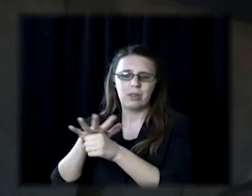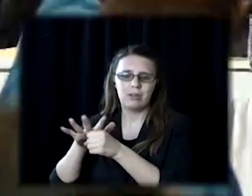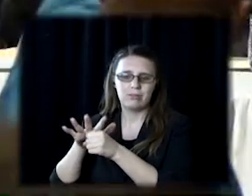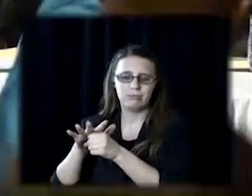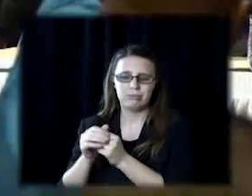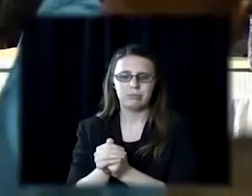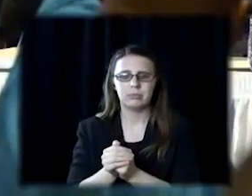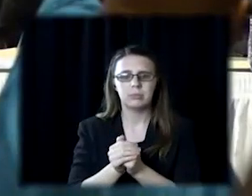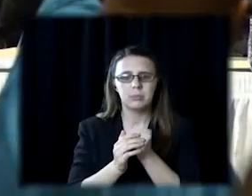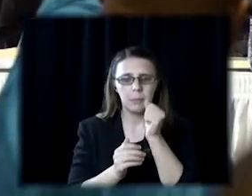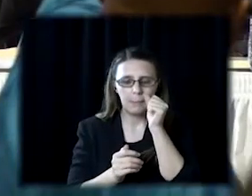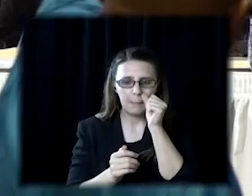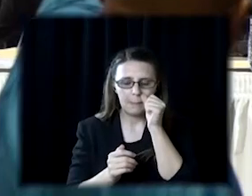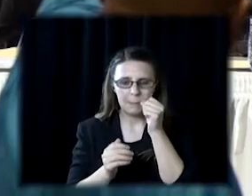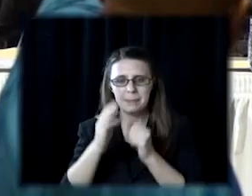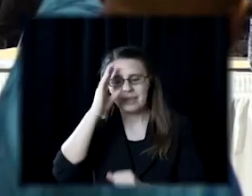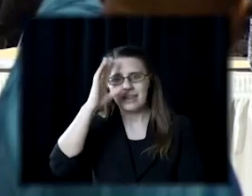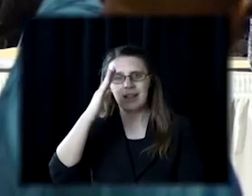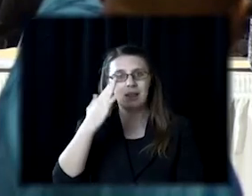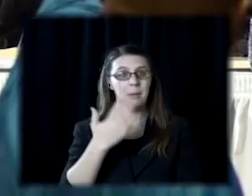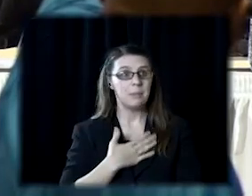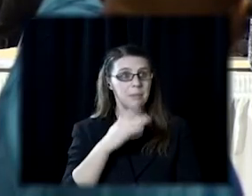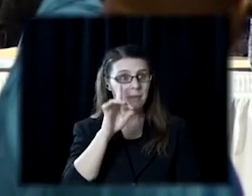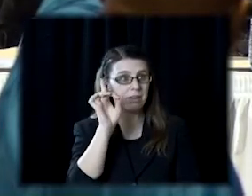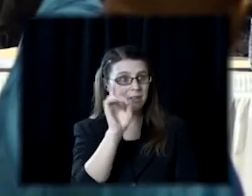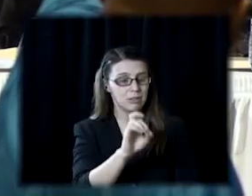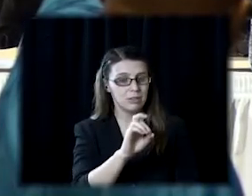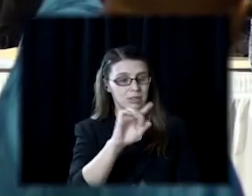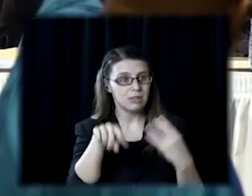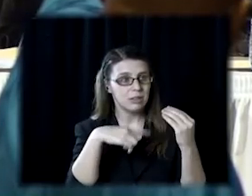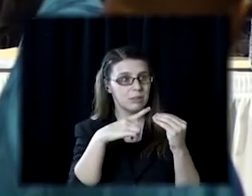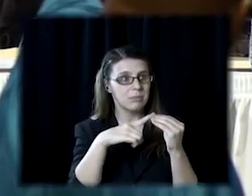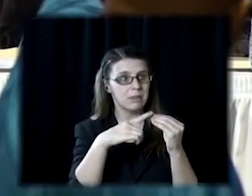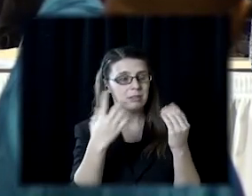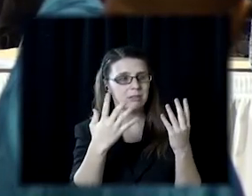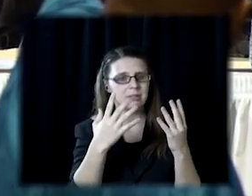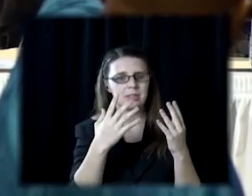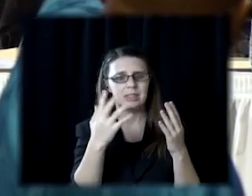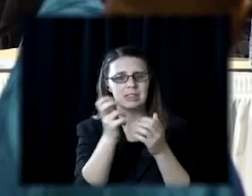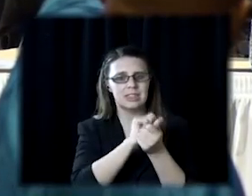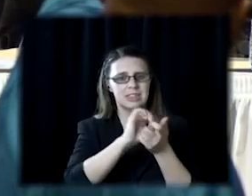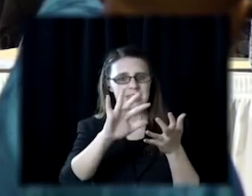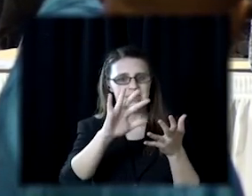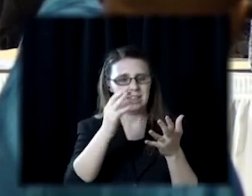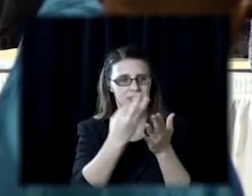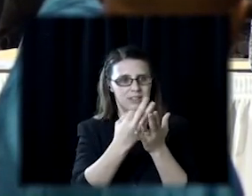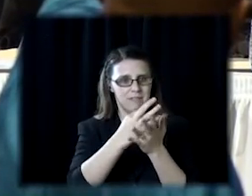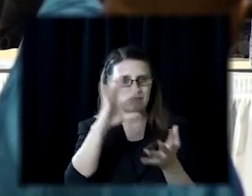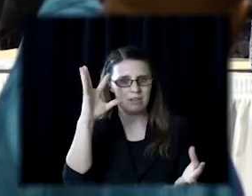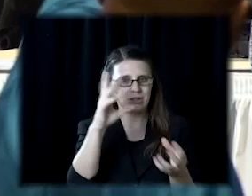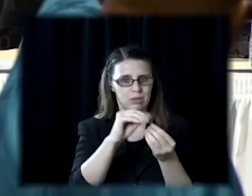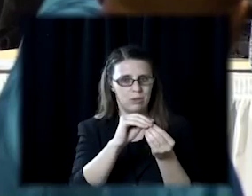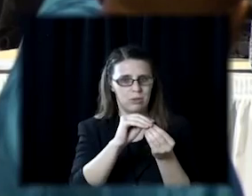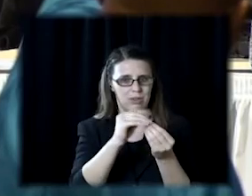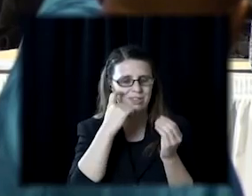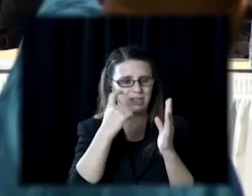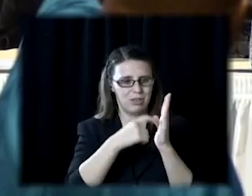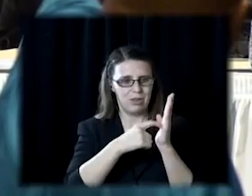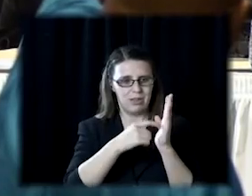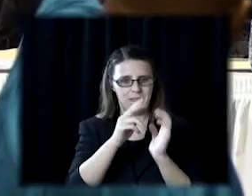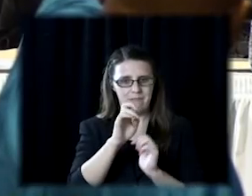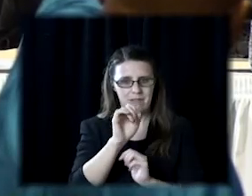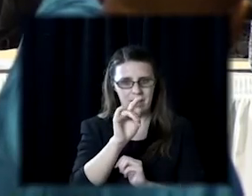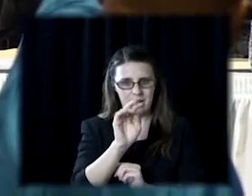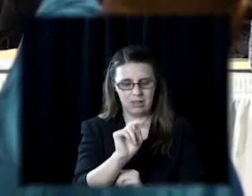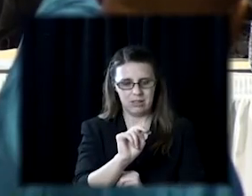Investigativo. Hello, my question is about the disaster funding totals. In your notice of violation, you advised the government